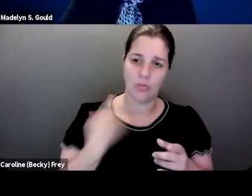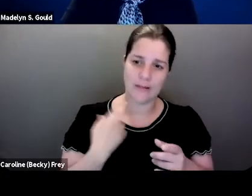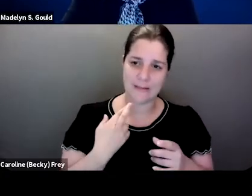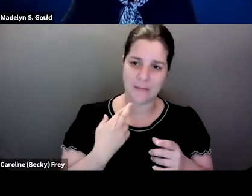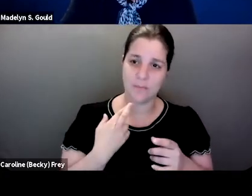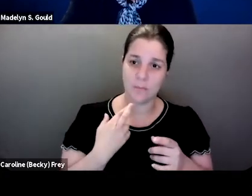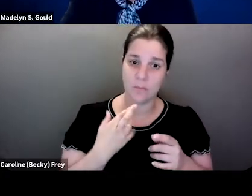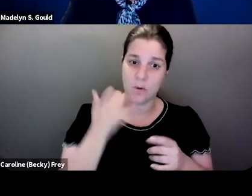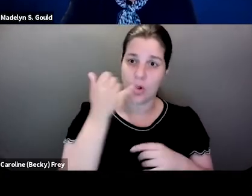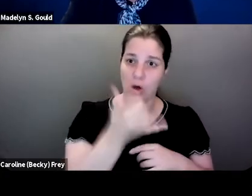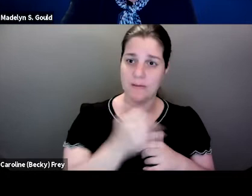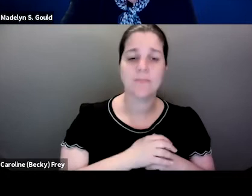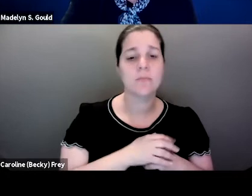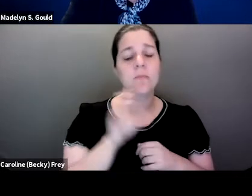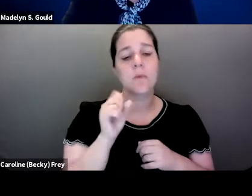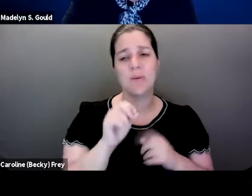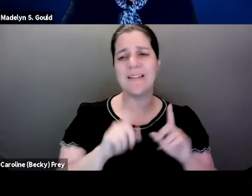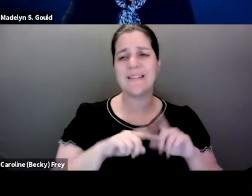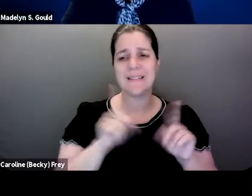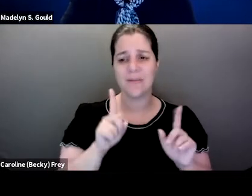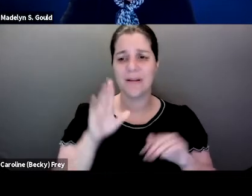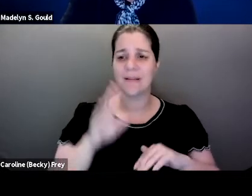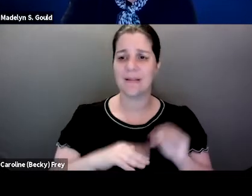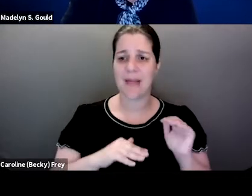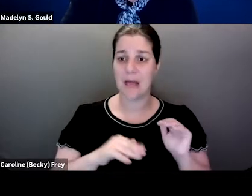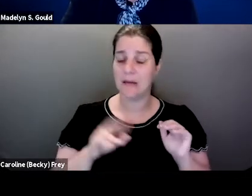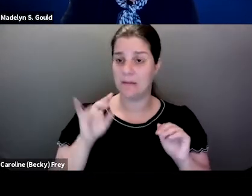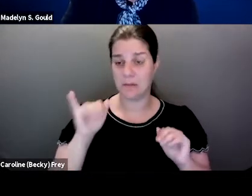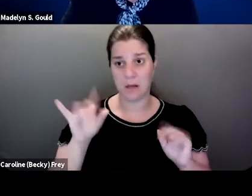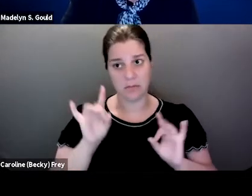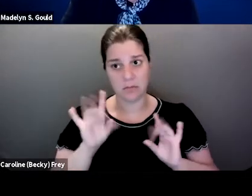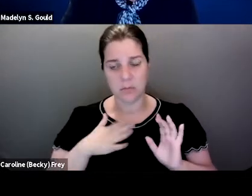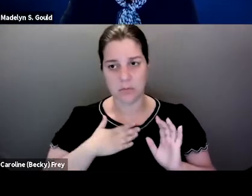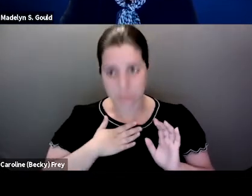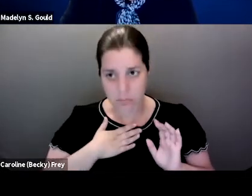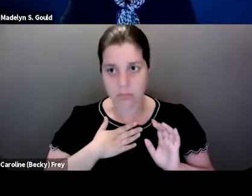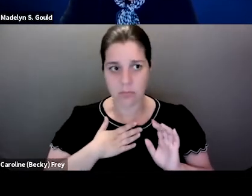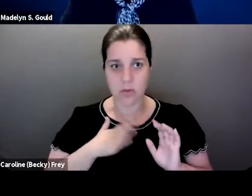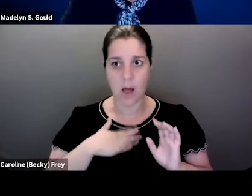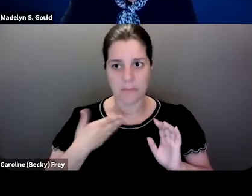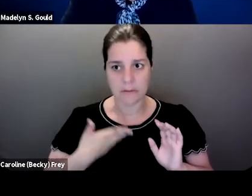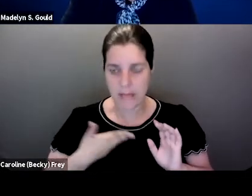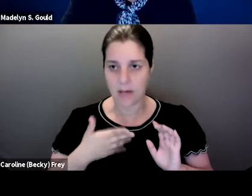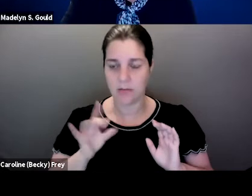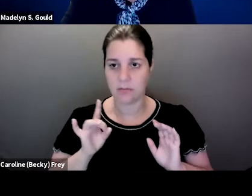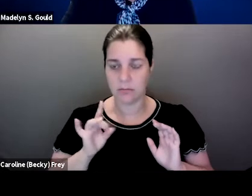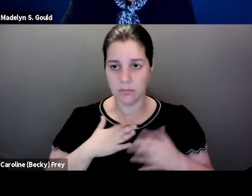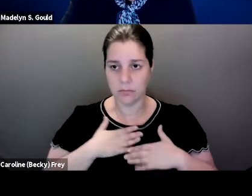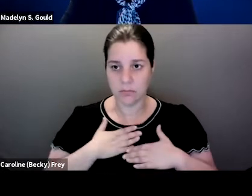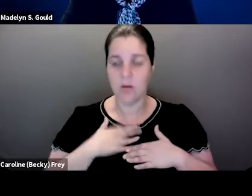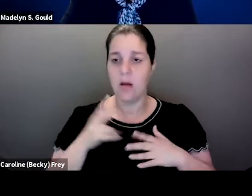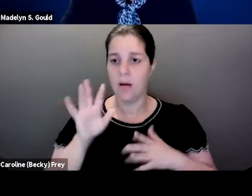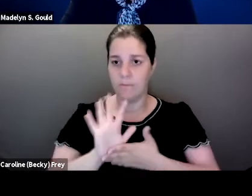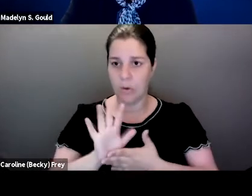So unlike the very, very disturbing video that we saw, when you call the